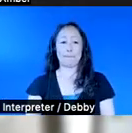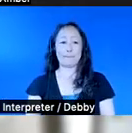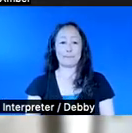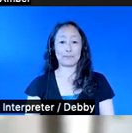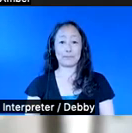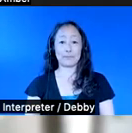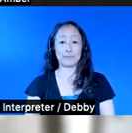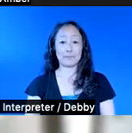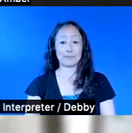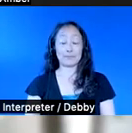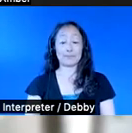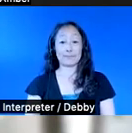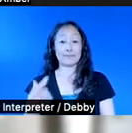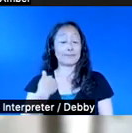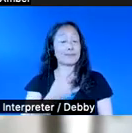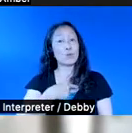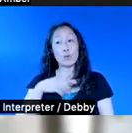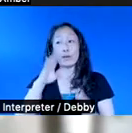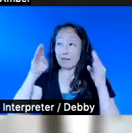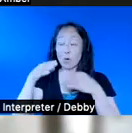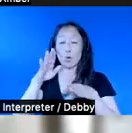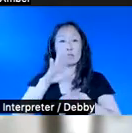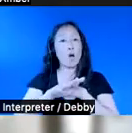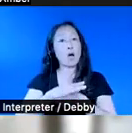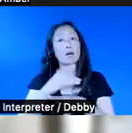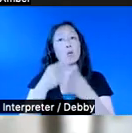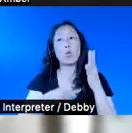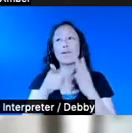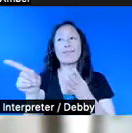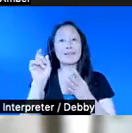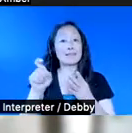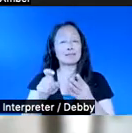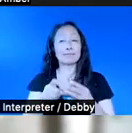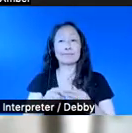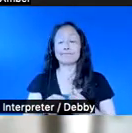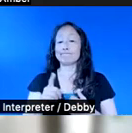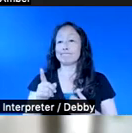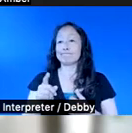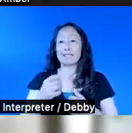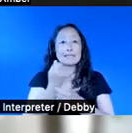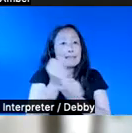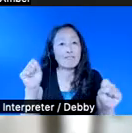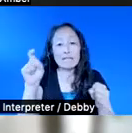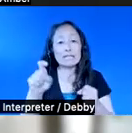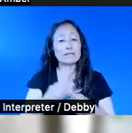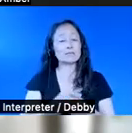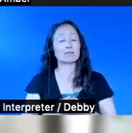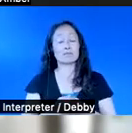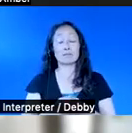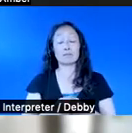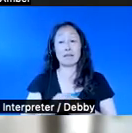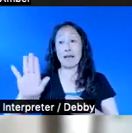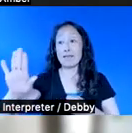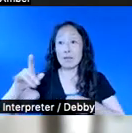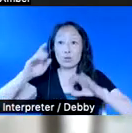And we focus on their expressed needs, their interests, their safety needs, and the needs of their children as